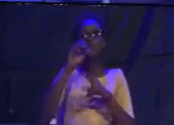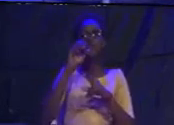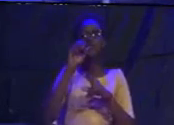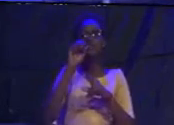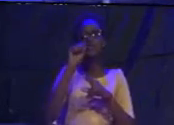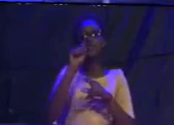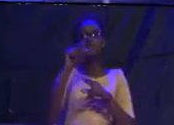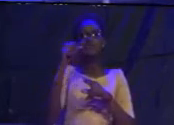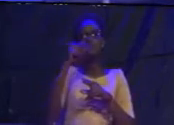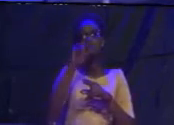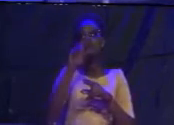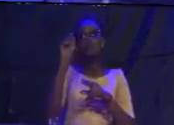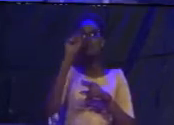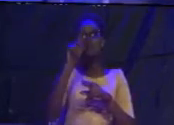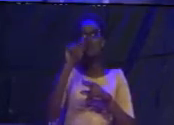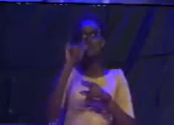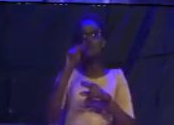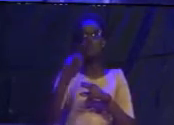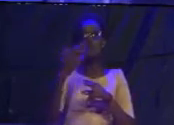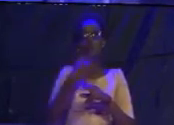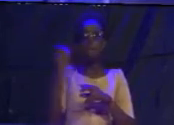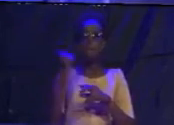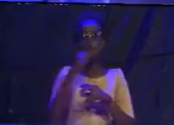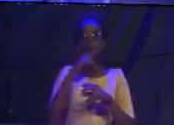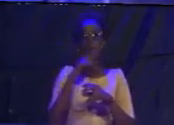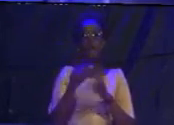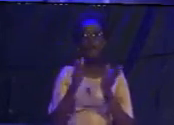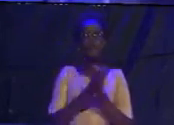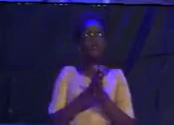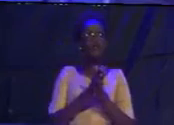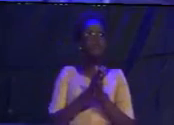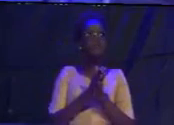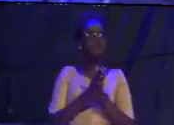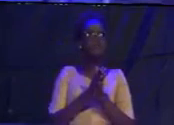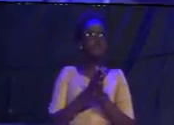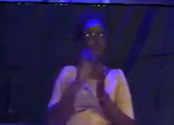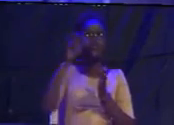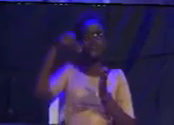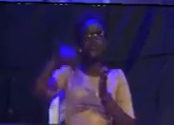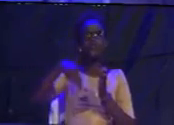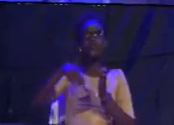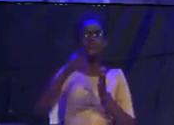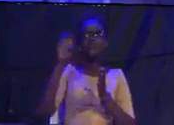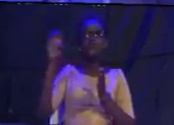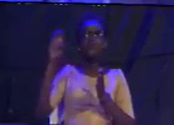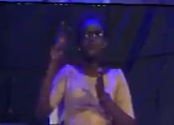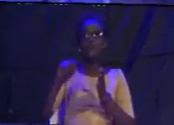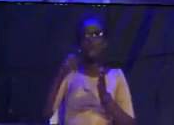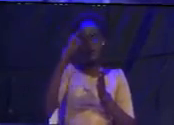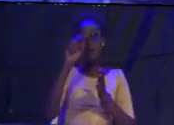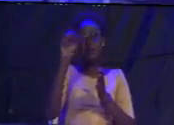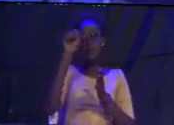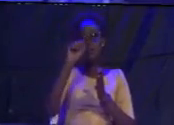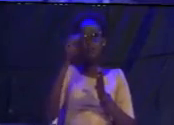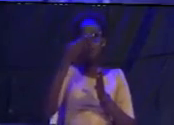Augustine, the Bishop of Hippo, was a powerful man. The Queen of Sheba